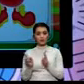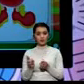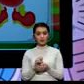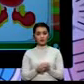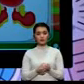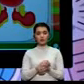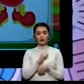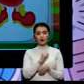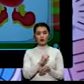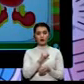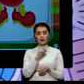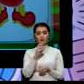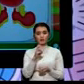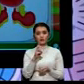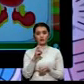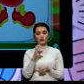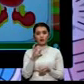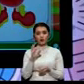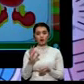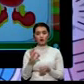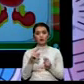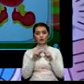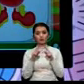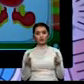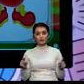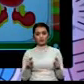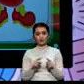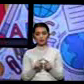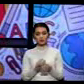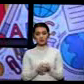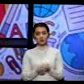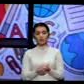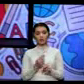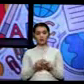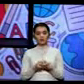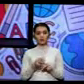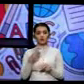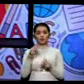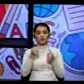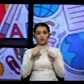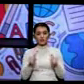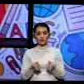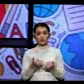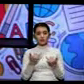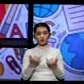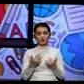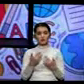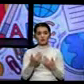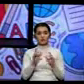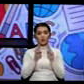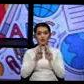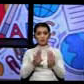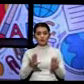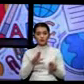esa A, B, O uch burchagimiz. Demak, ushbu shaklimizda hozir sizga